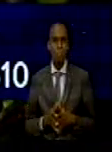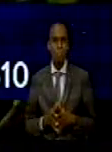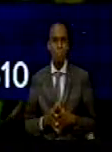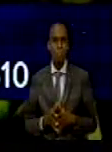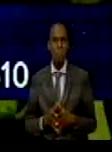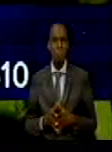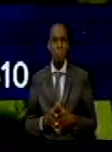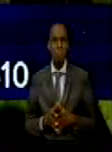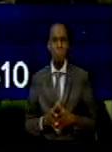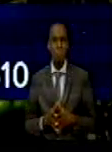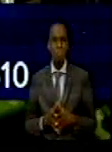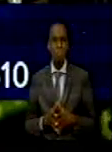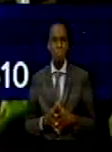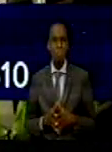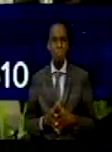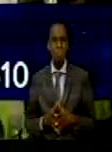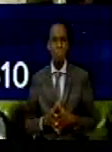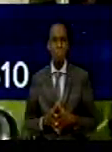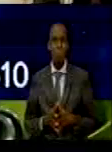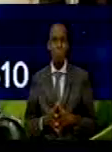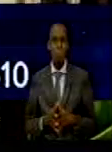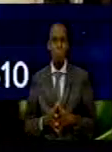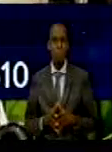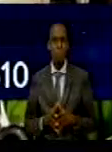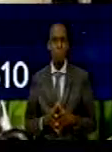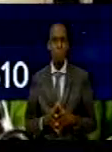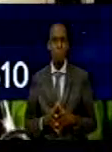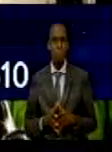the next, the last one.